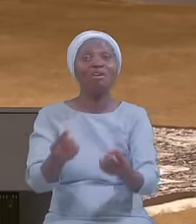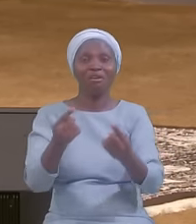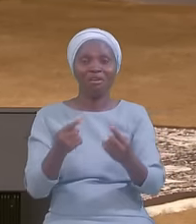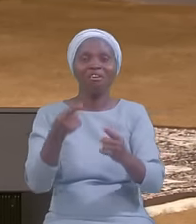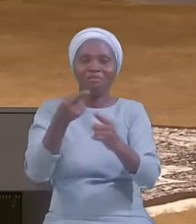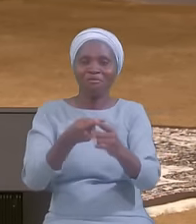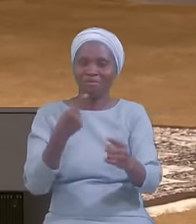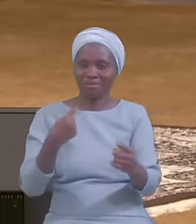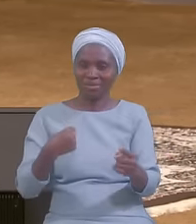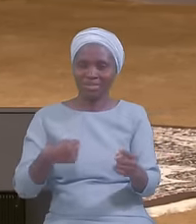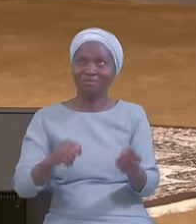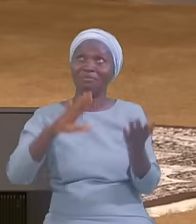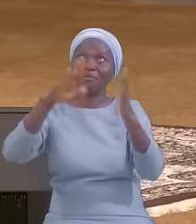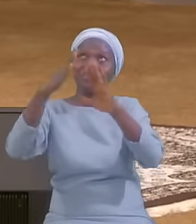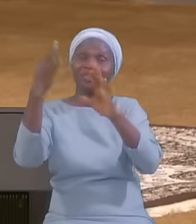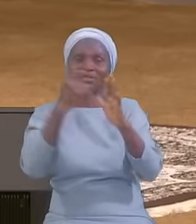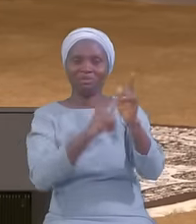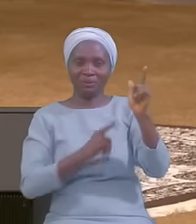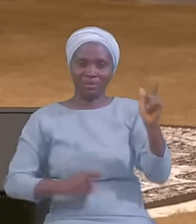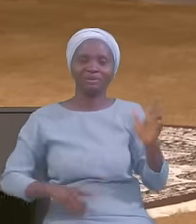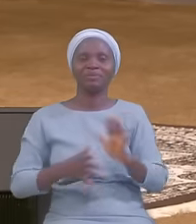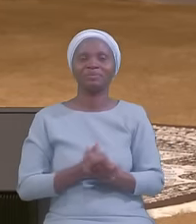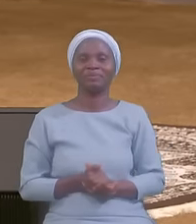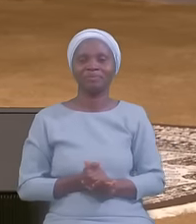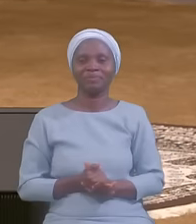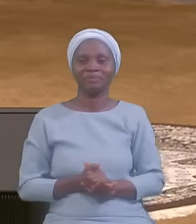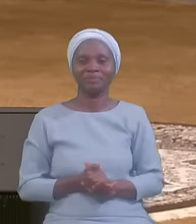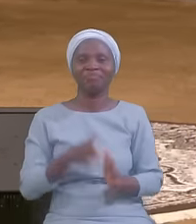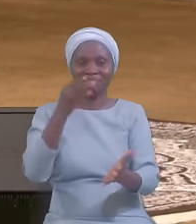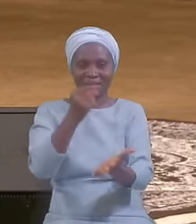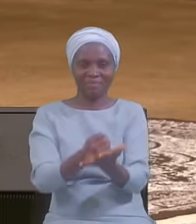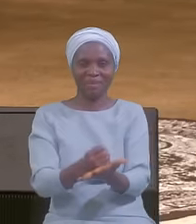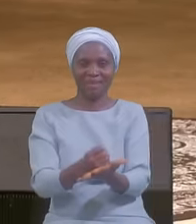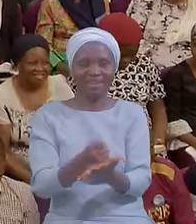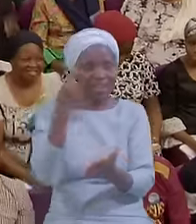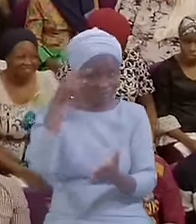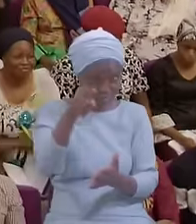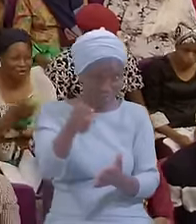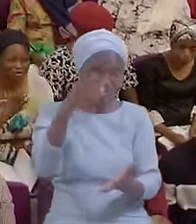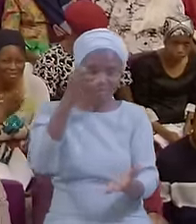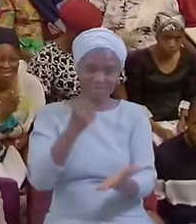from the presence of the Lord. For you.